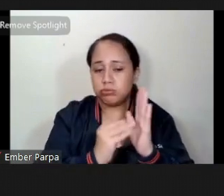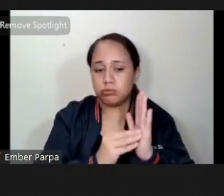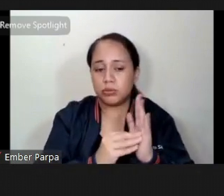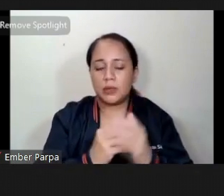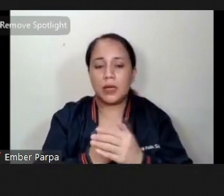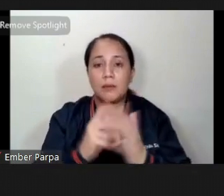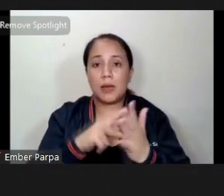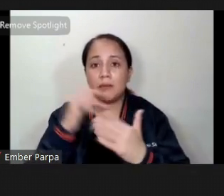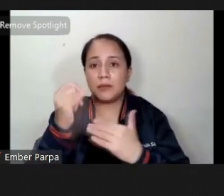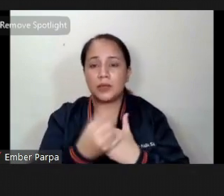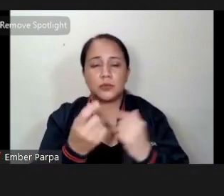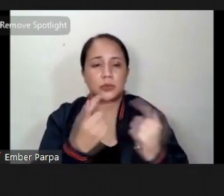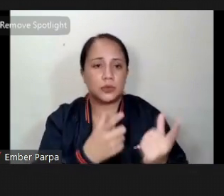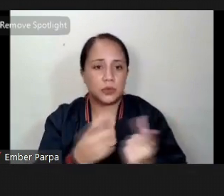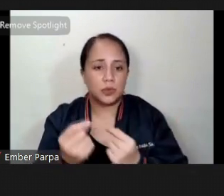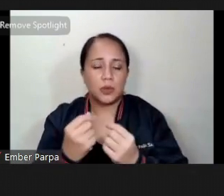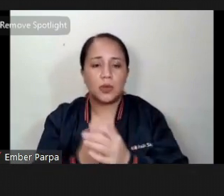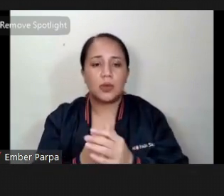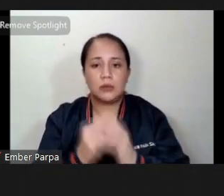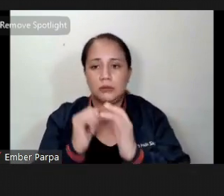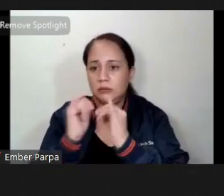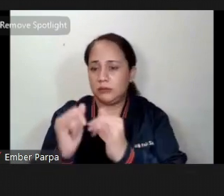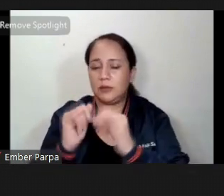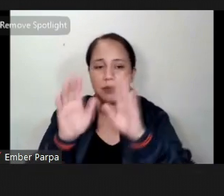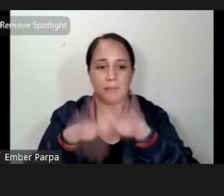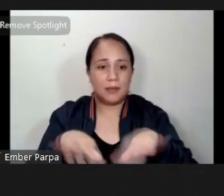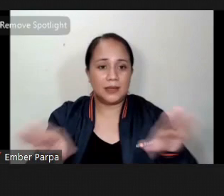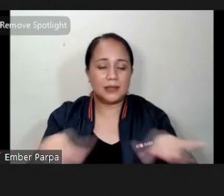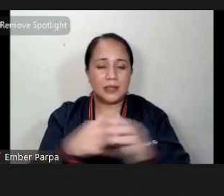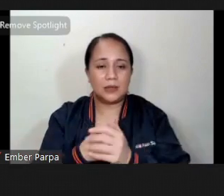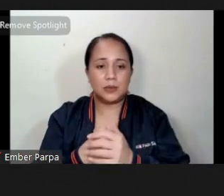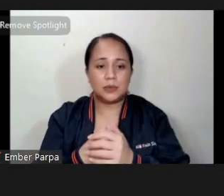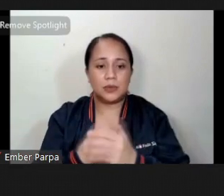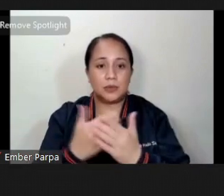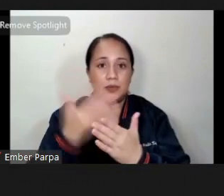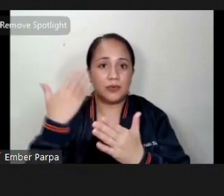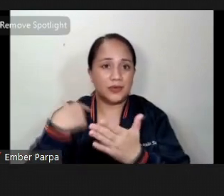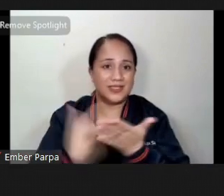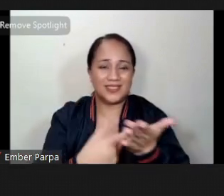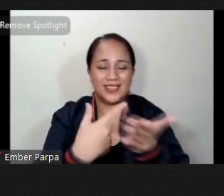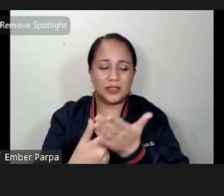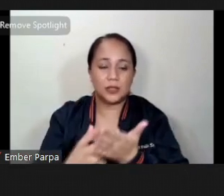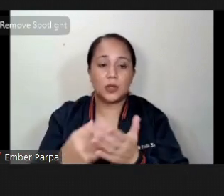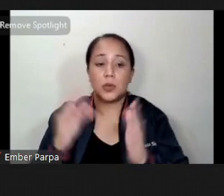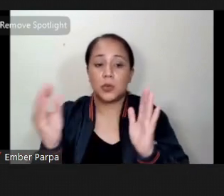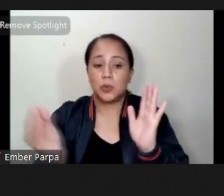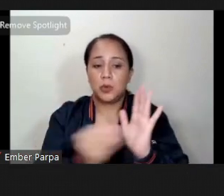proyekto na ginawa namin na kapwa ko ng mga bata noong nakaraang kwentuhan. So nakalagay